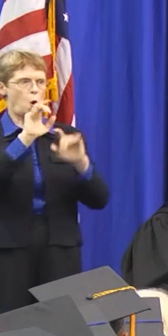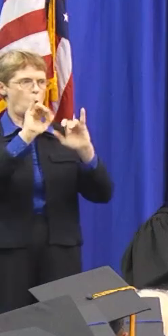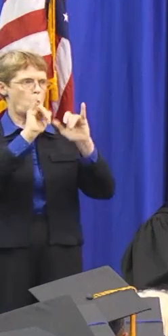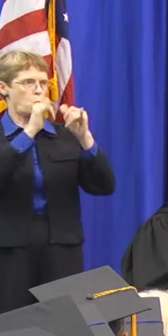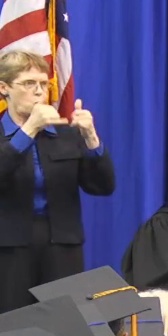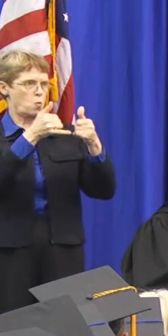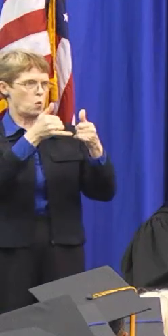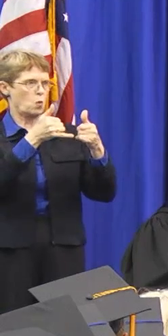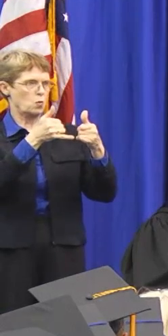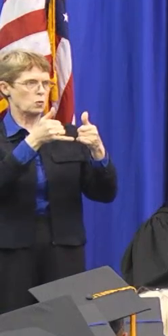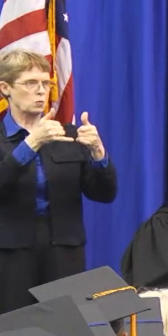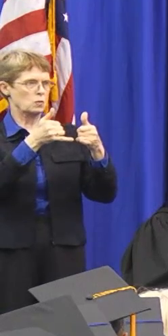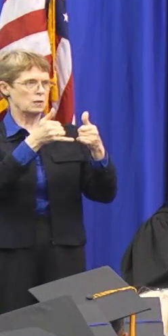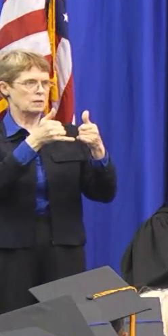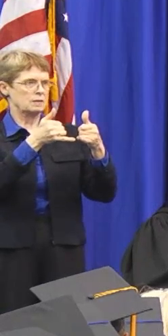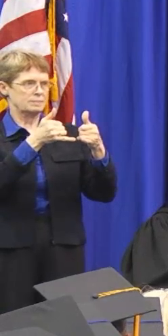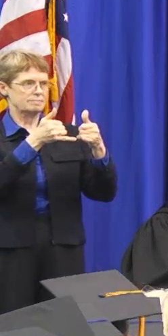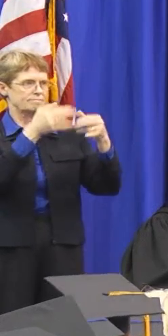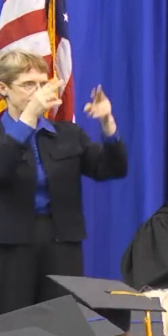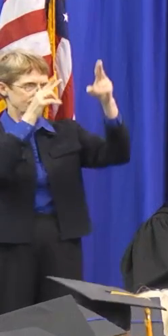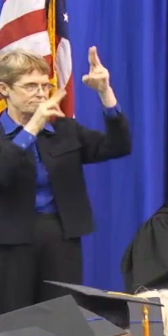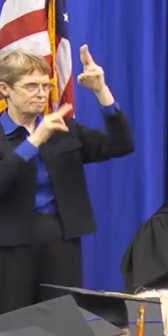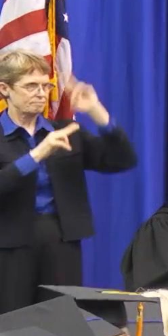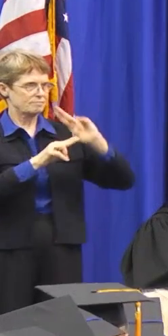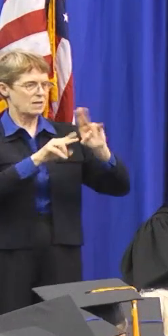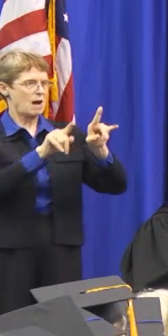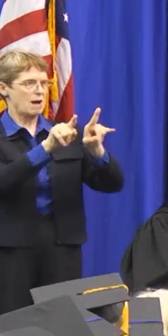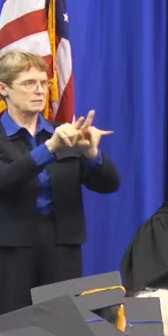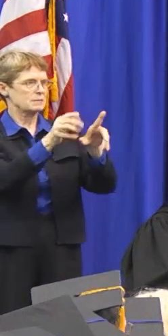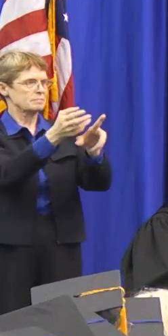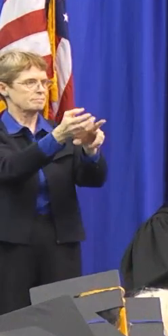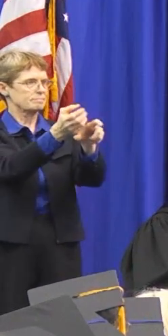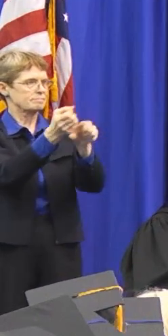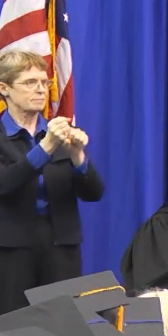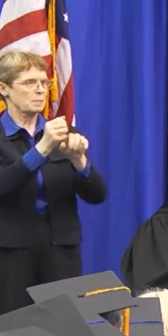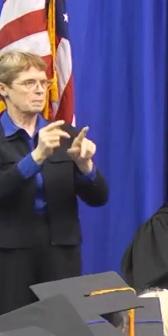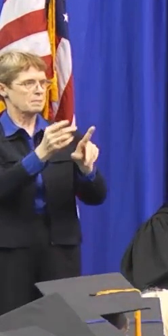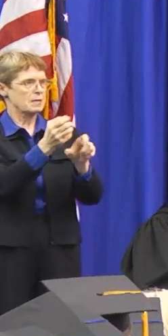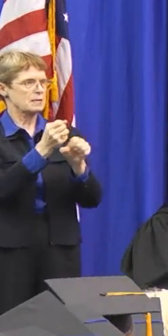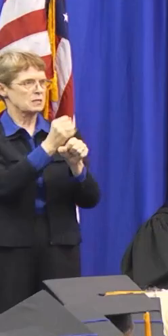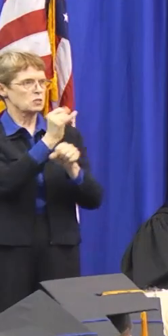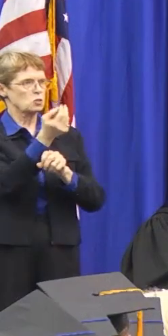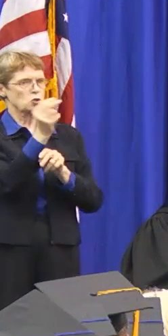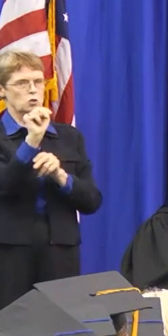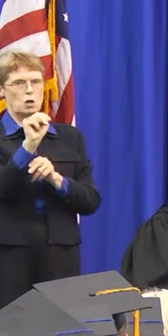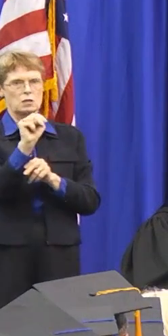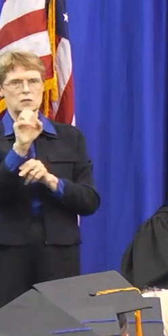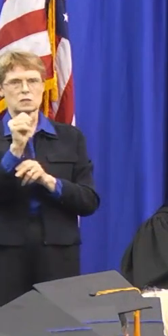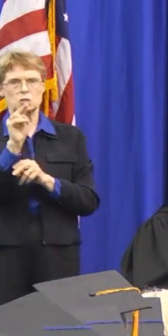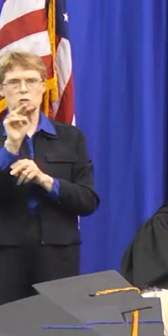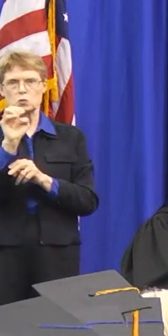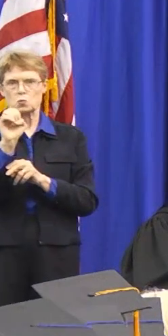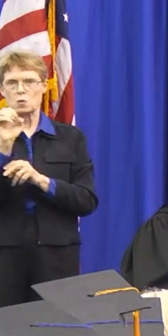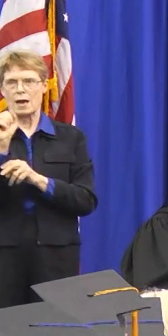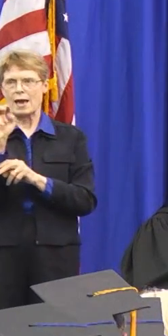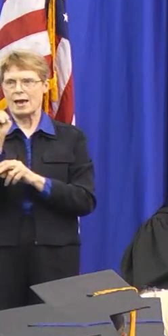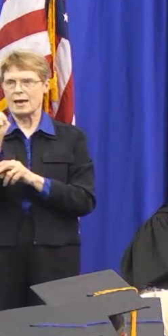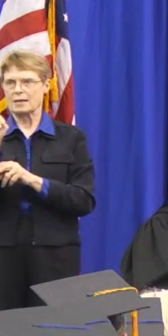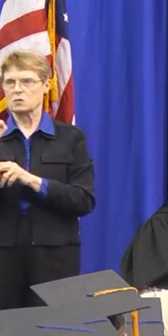for Innovation as the recipients of the John and Sue Ann Roosh